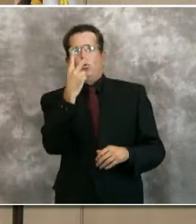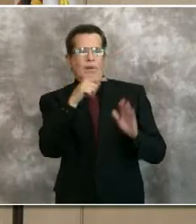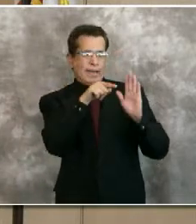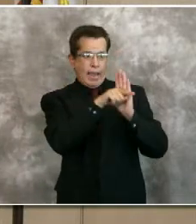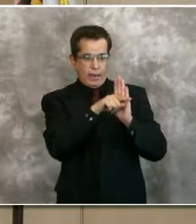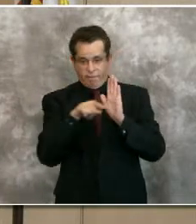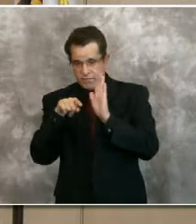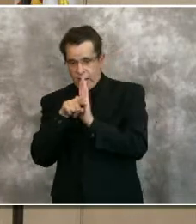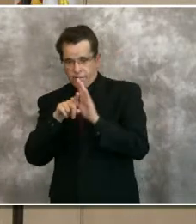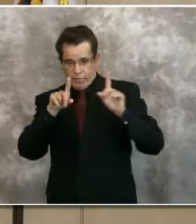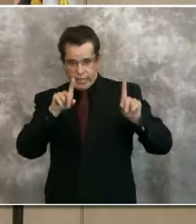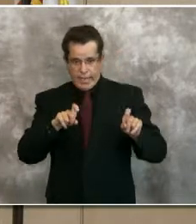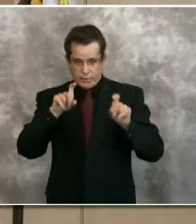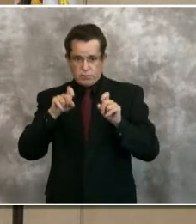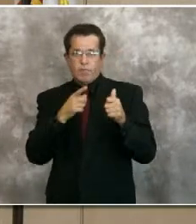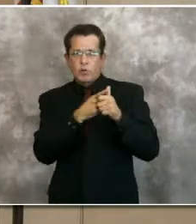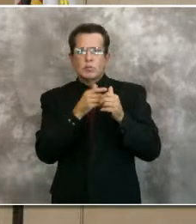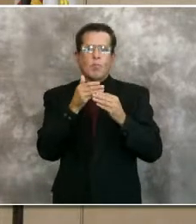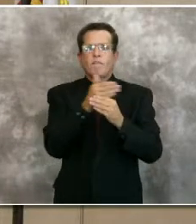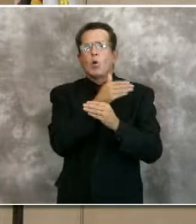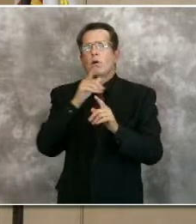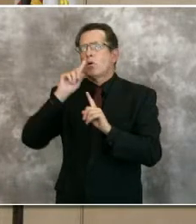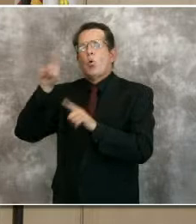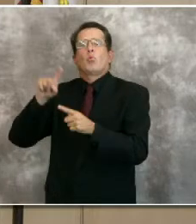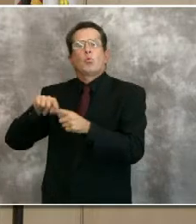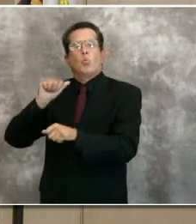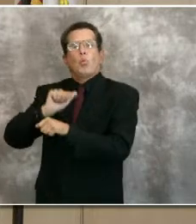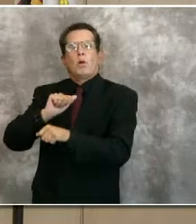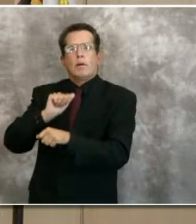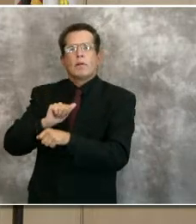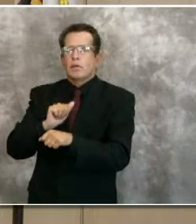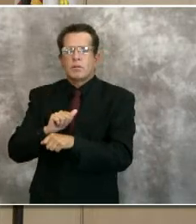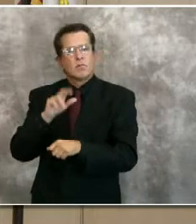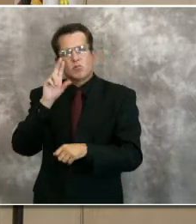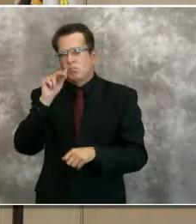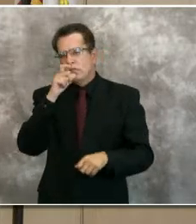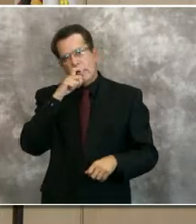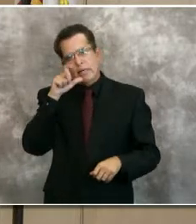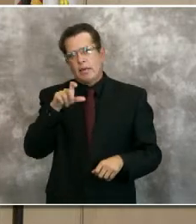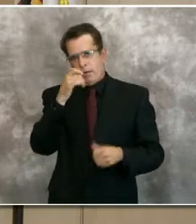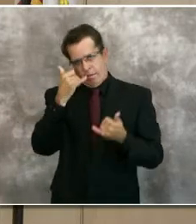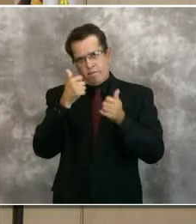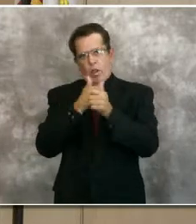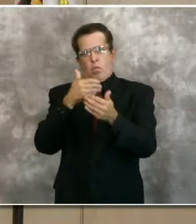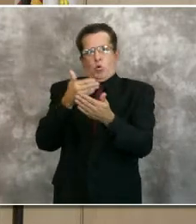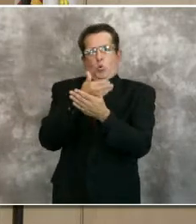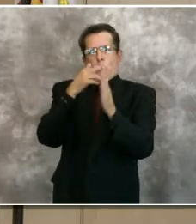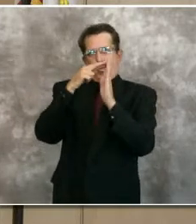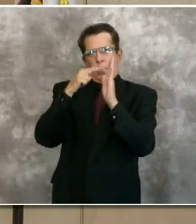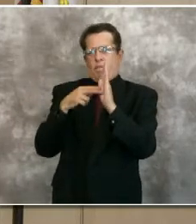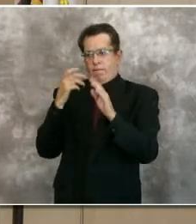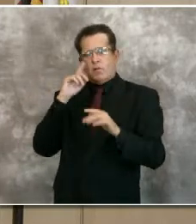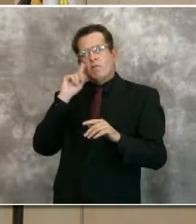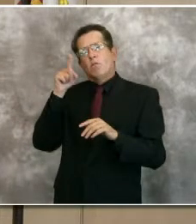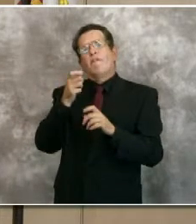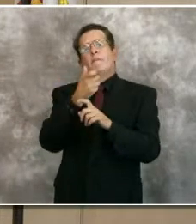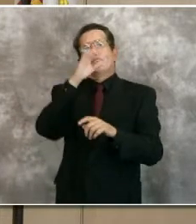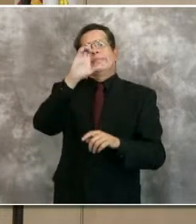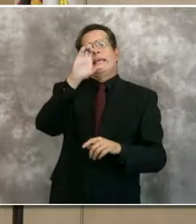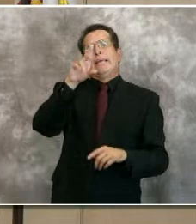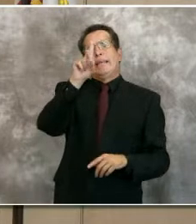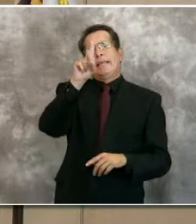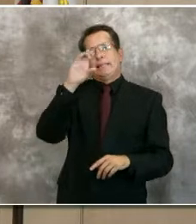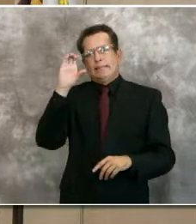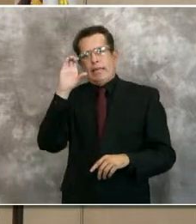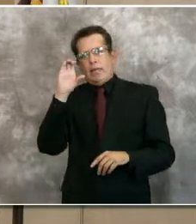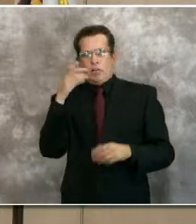24 hours apart for their employees to return to work, but instead follow the new criteria released by CDC and utilize